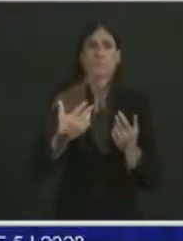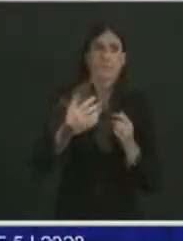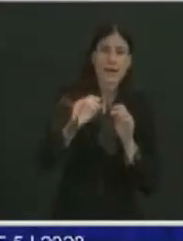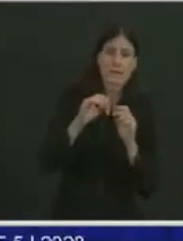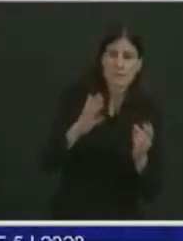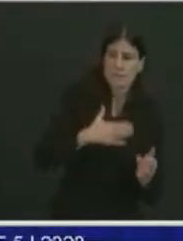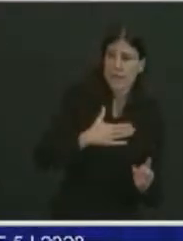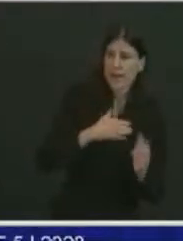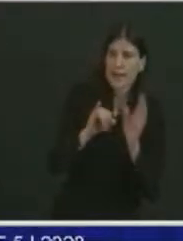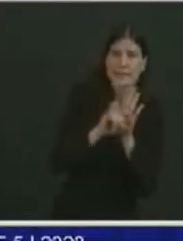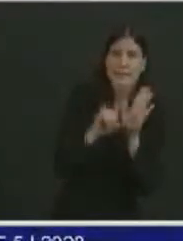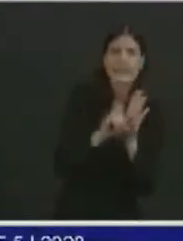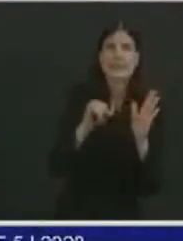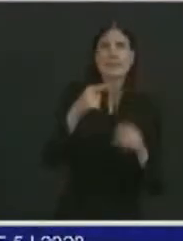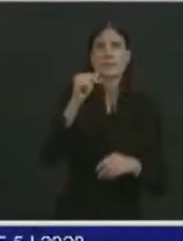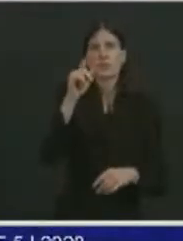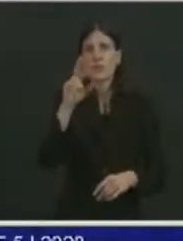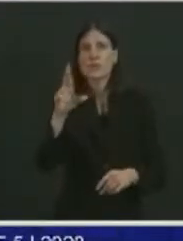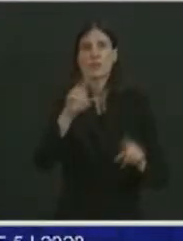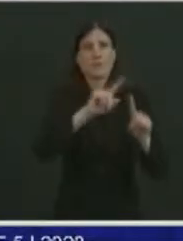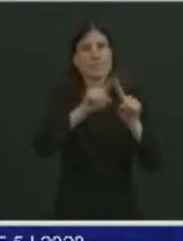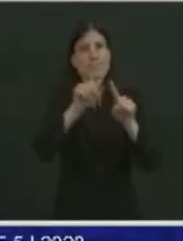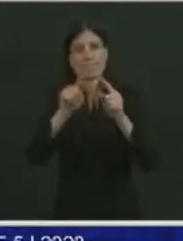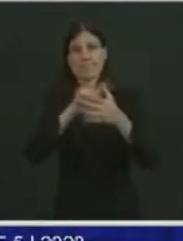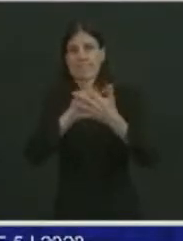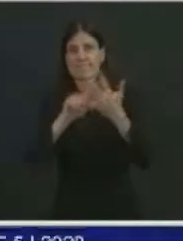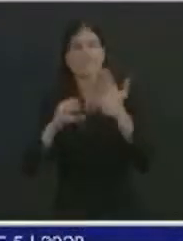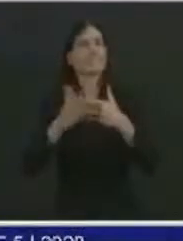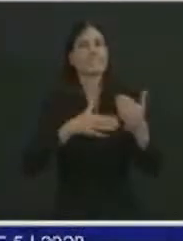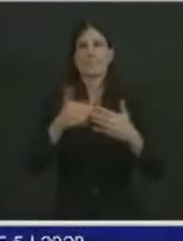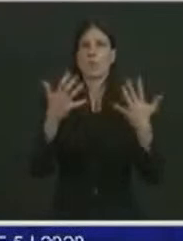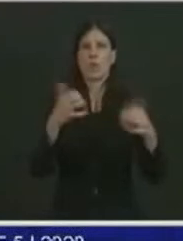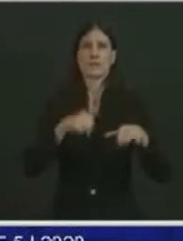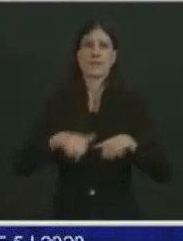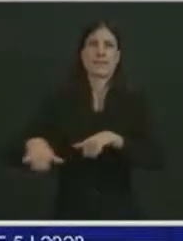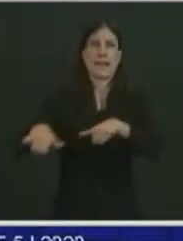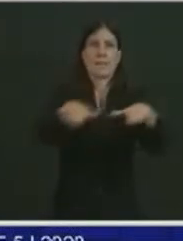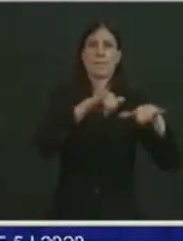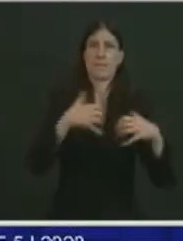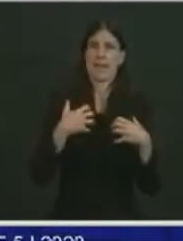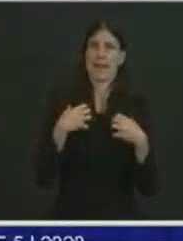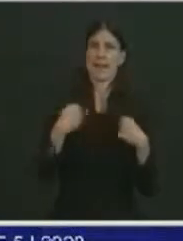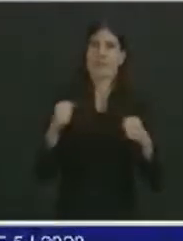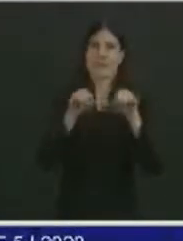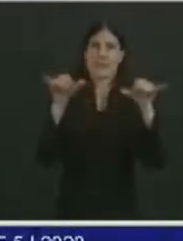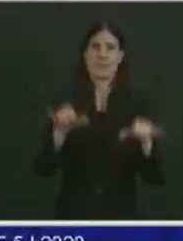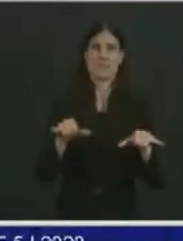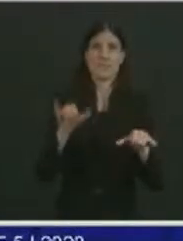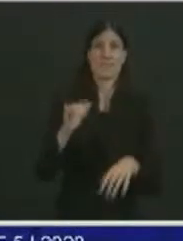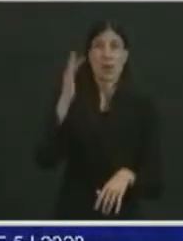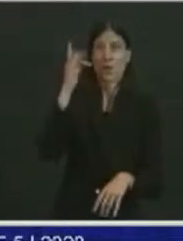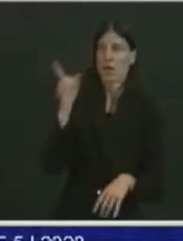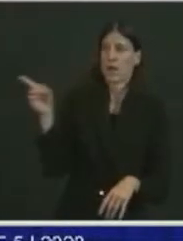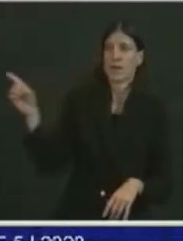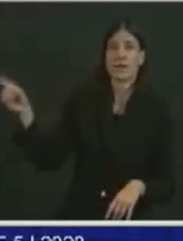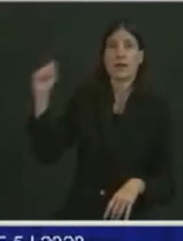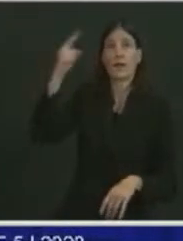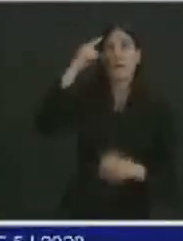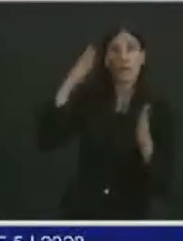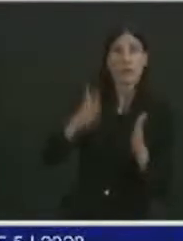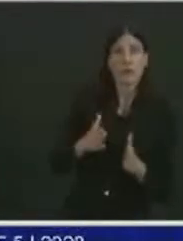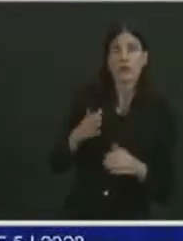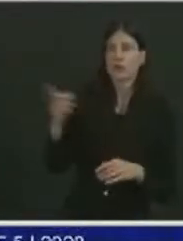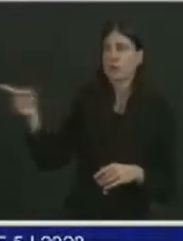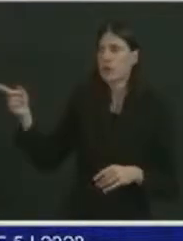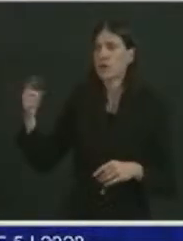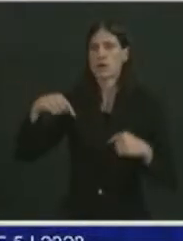why Rido, the governor, and our whole COVID-19 response team has made equity such